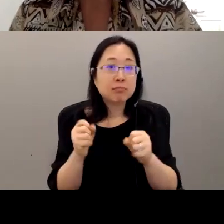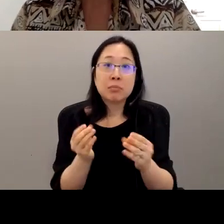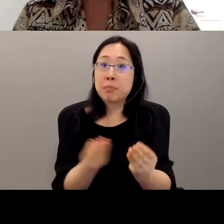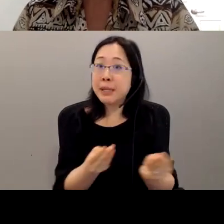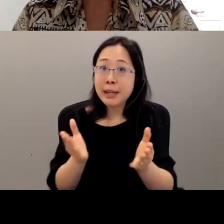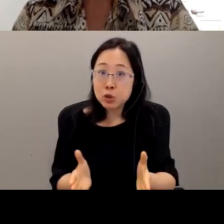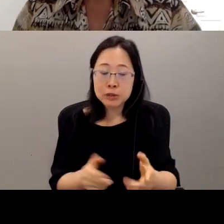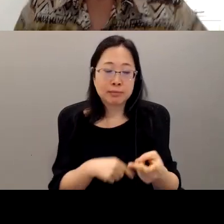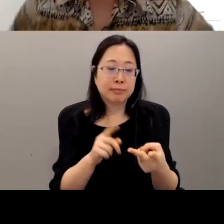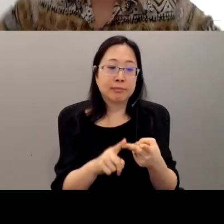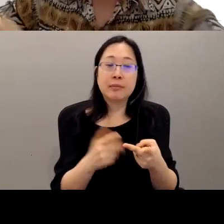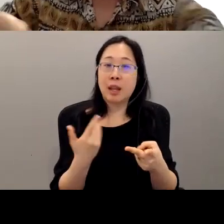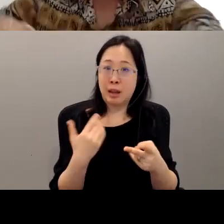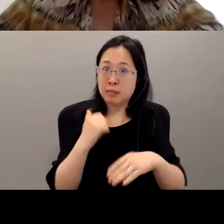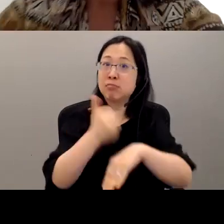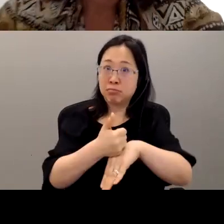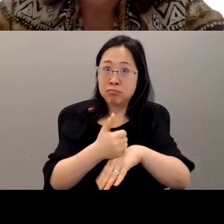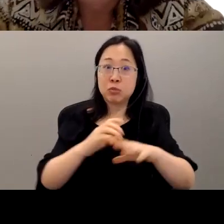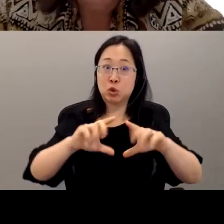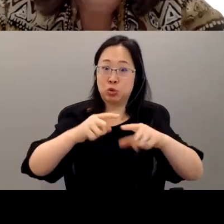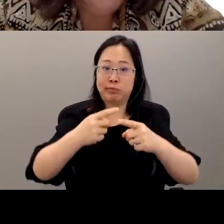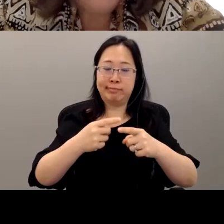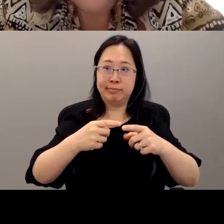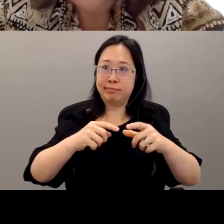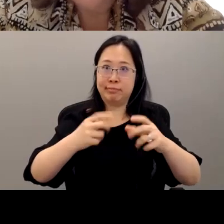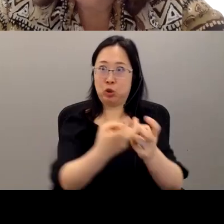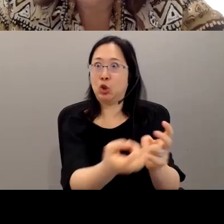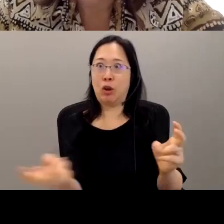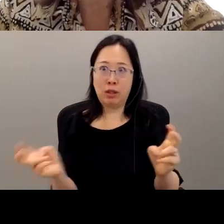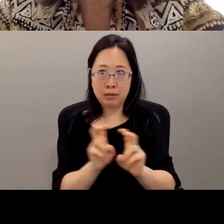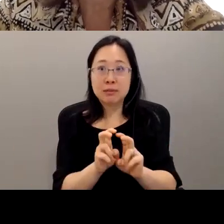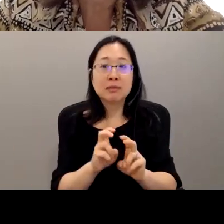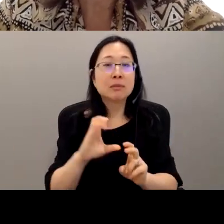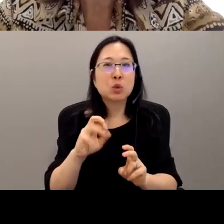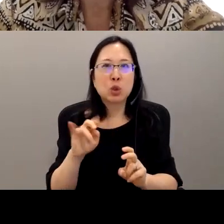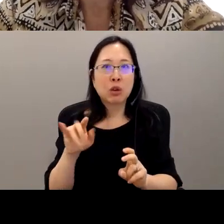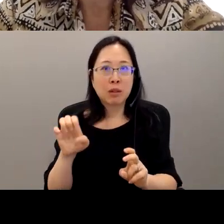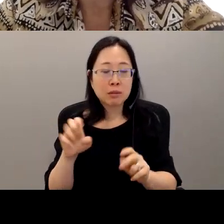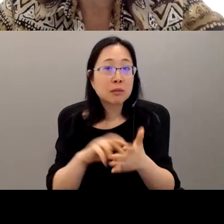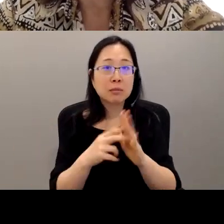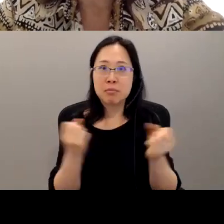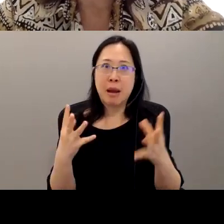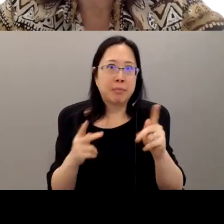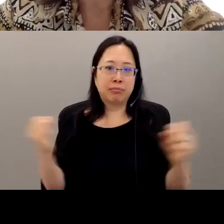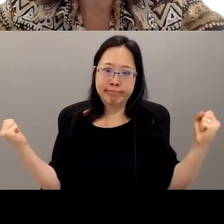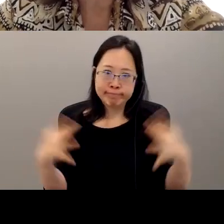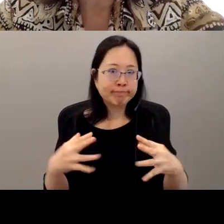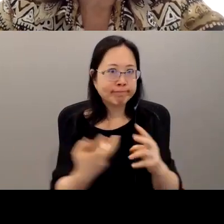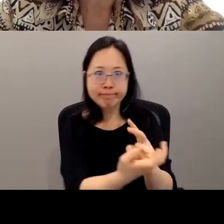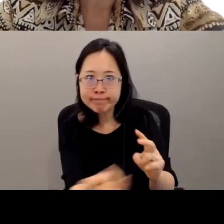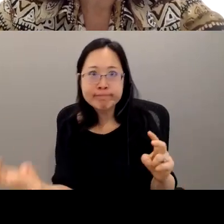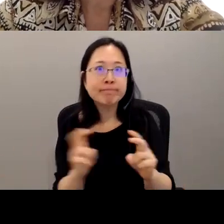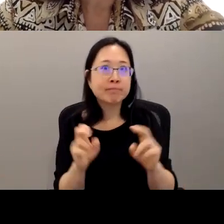there is a bigger number of participants, and we